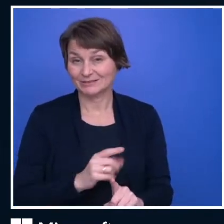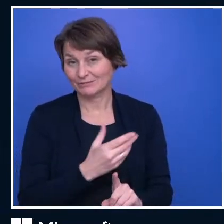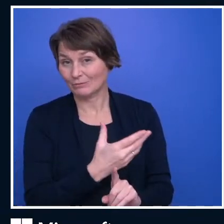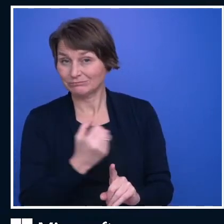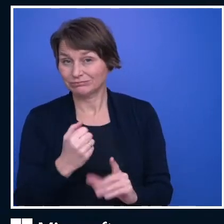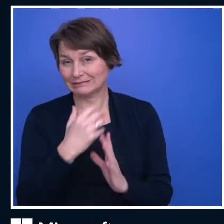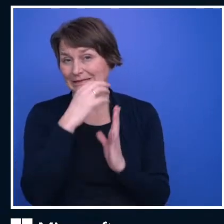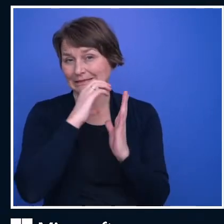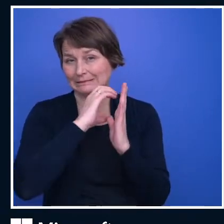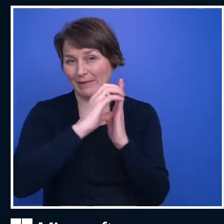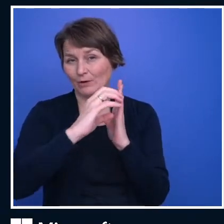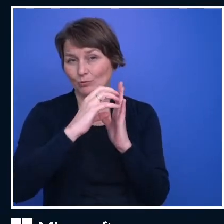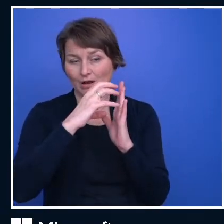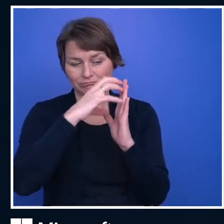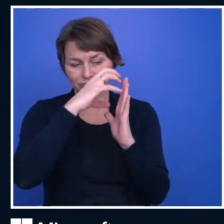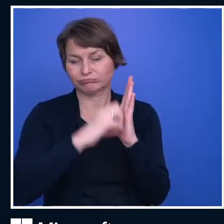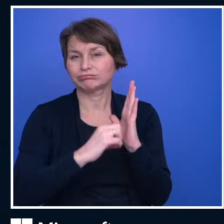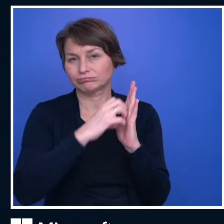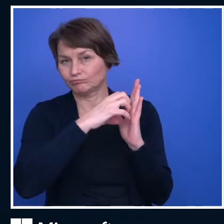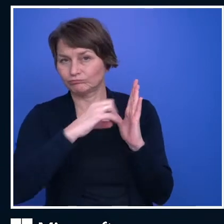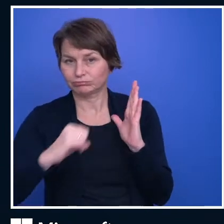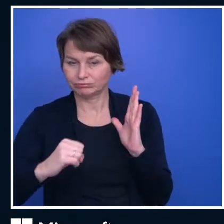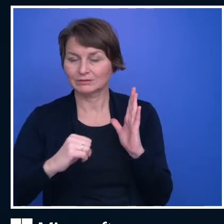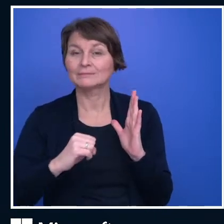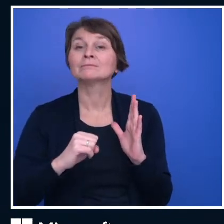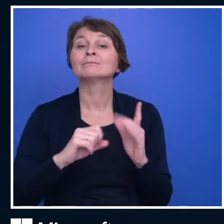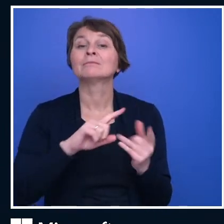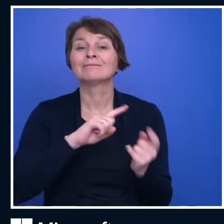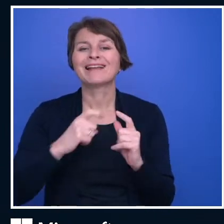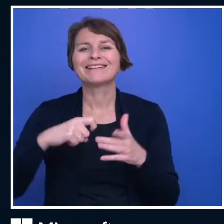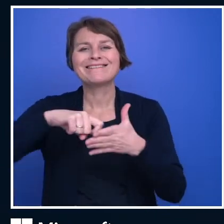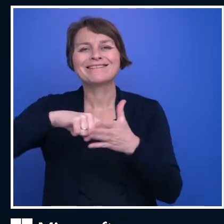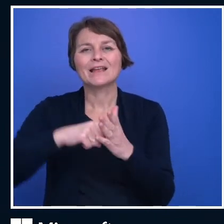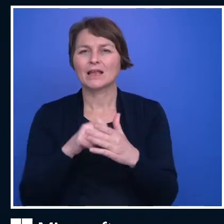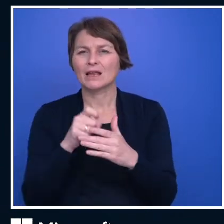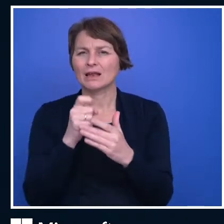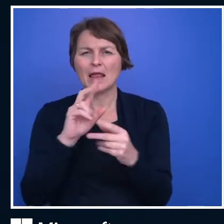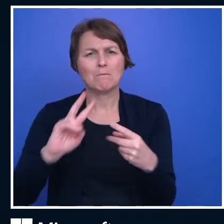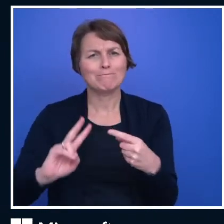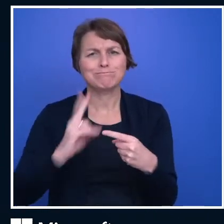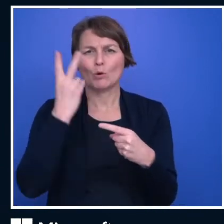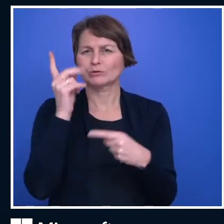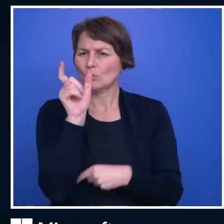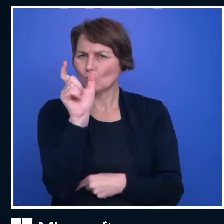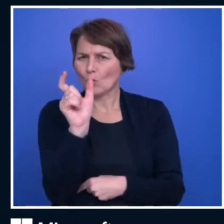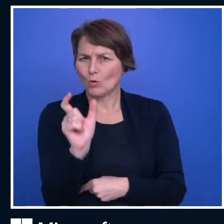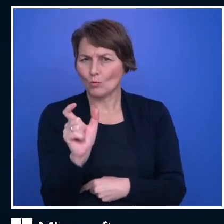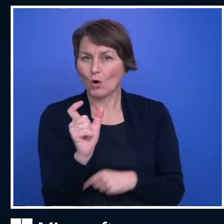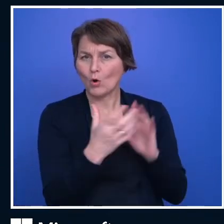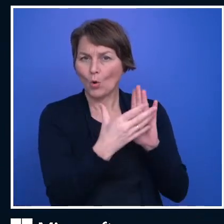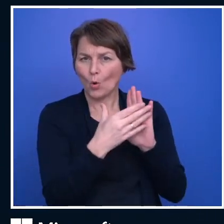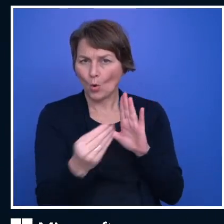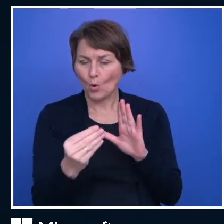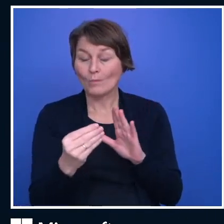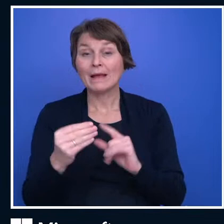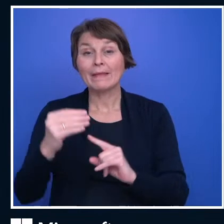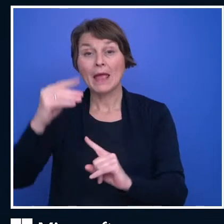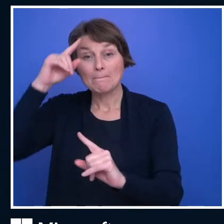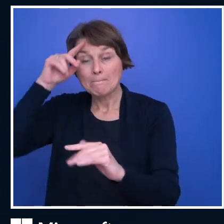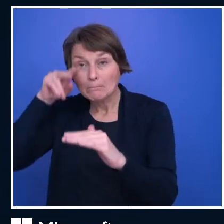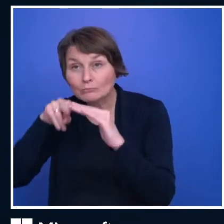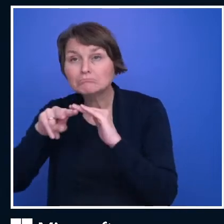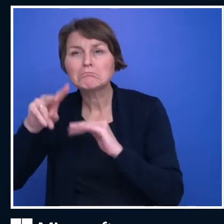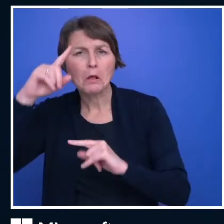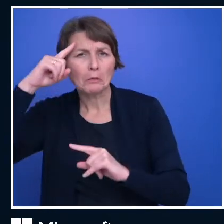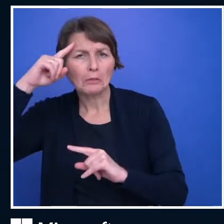we have from our notes. We generate the keywords of whatever are in the paragraph or text. We predict the keywords, and then we generate the